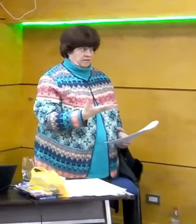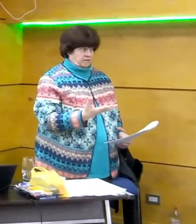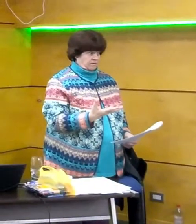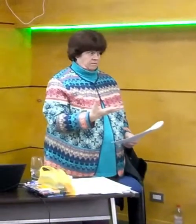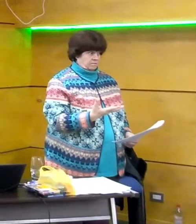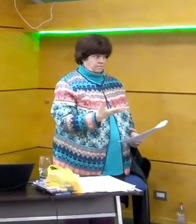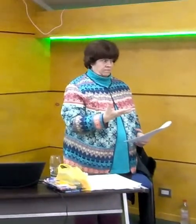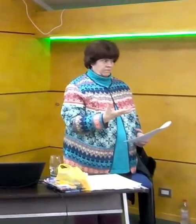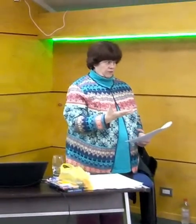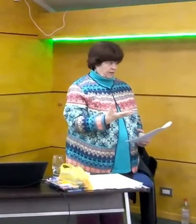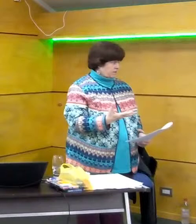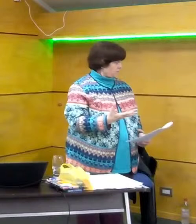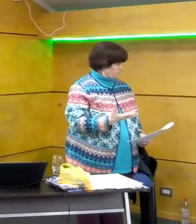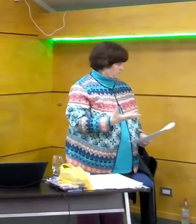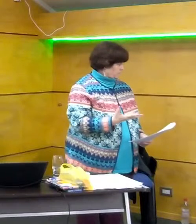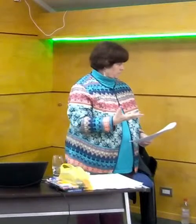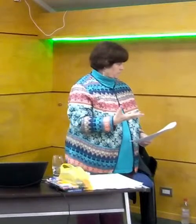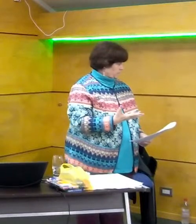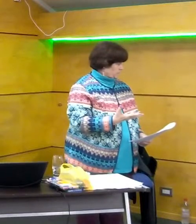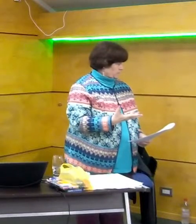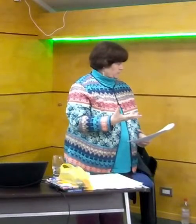it. Okay?